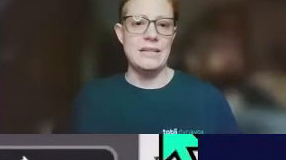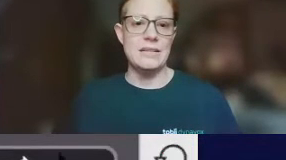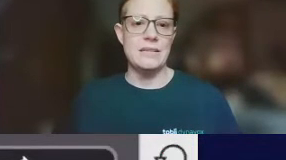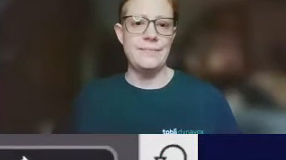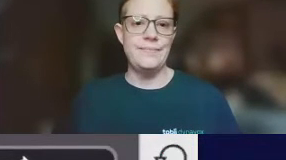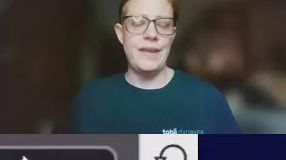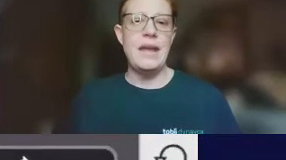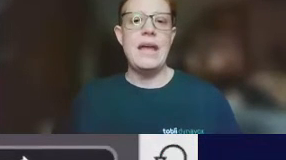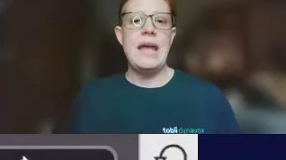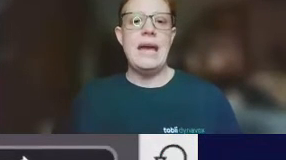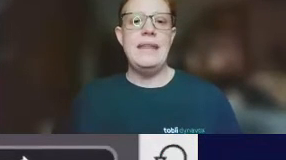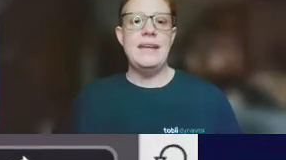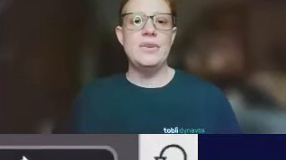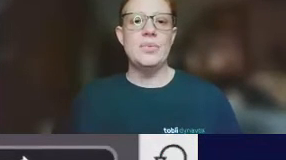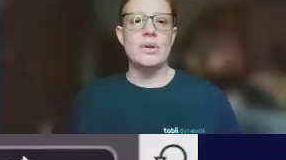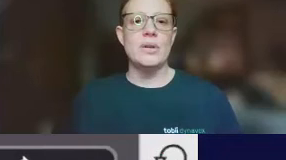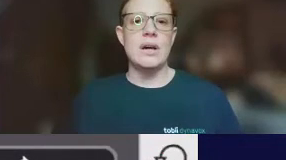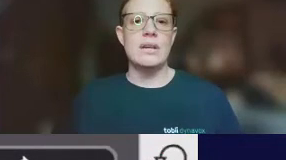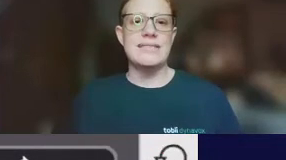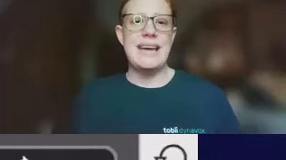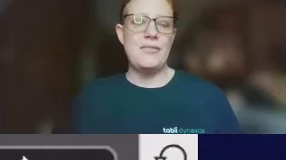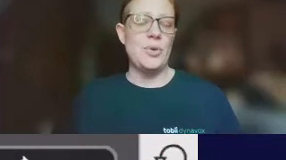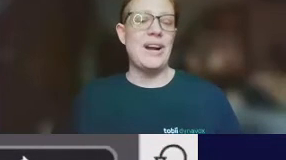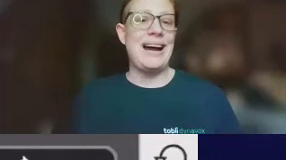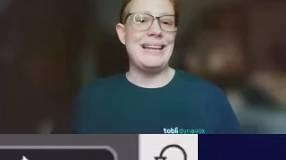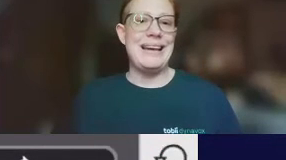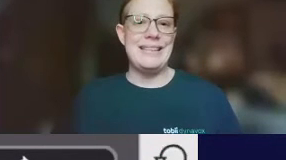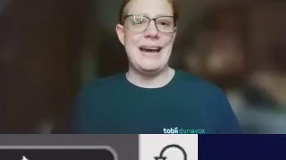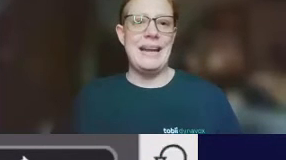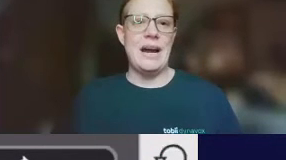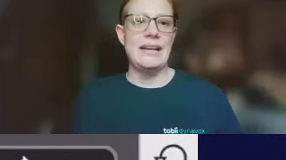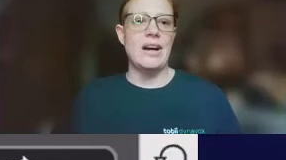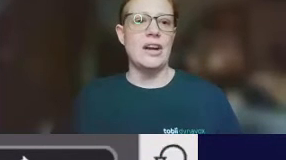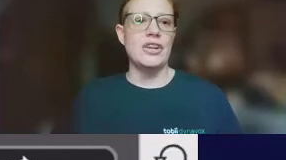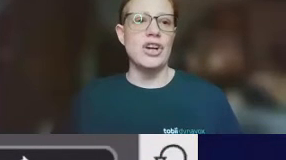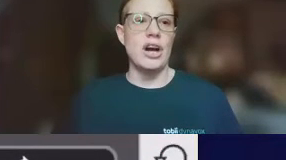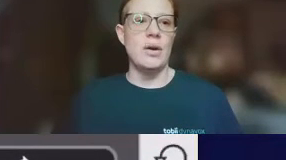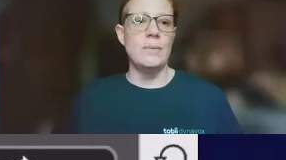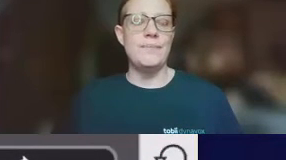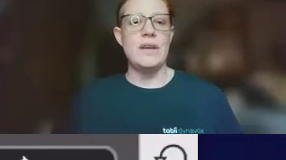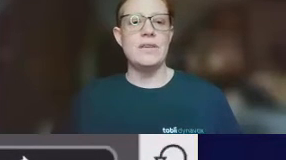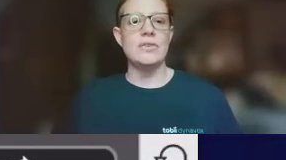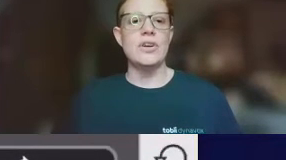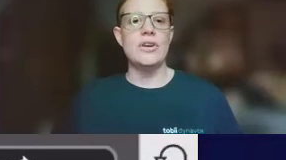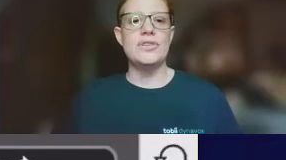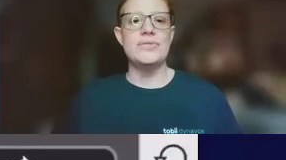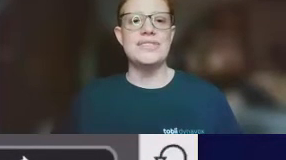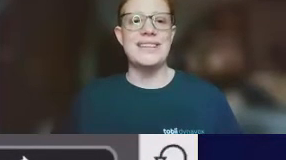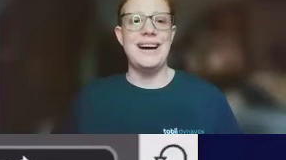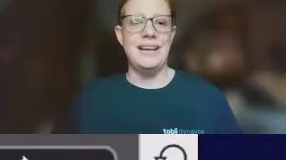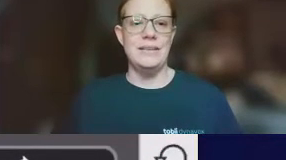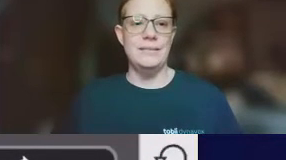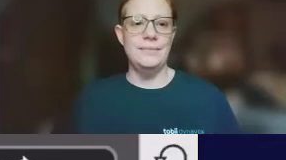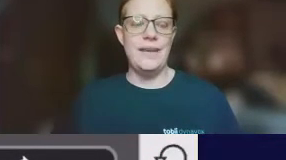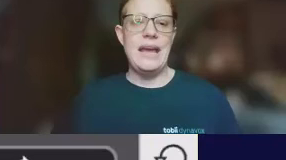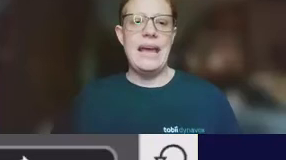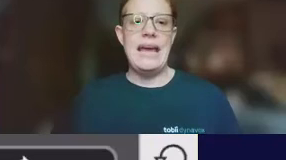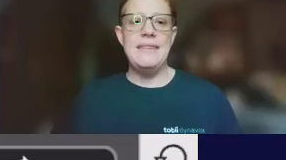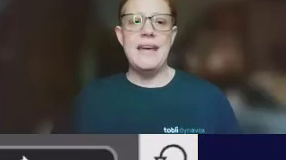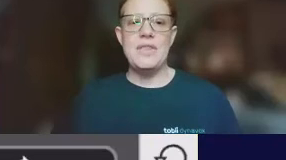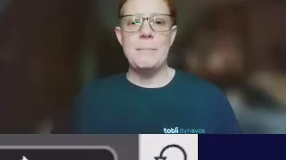settings. And then you will say if you want to highlight that icon go, you'll go to style.